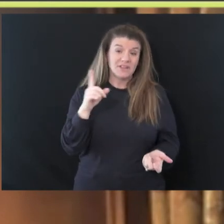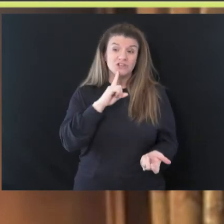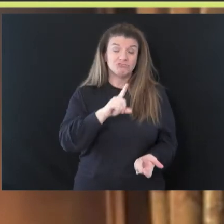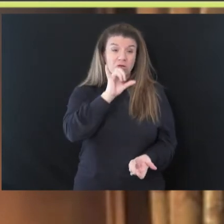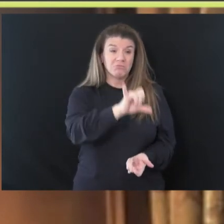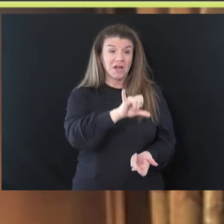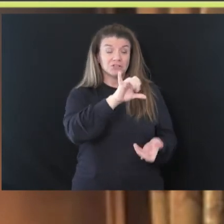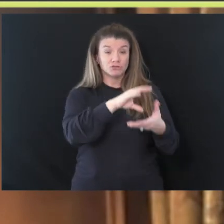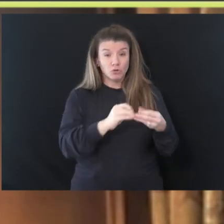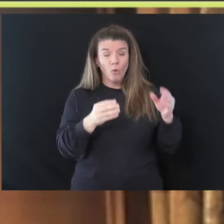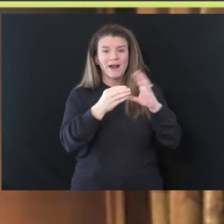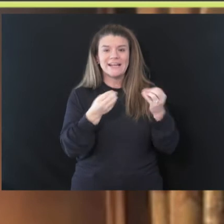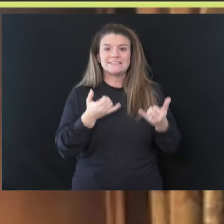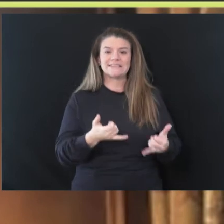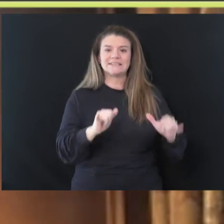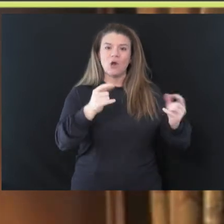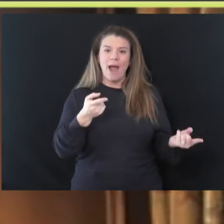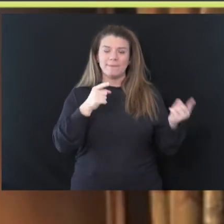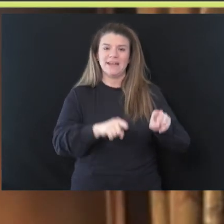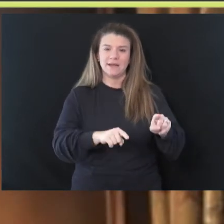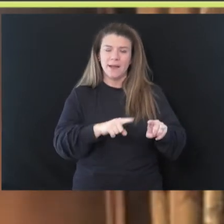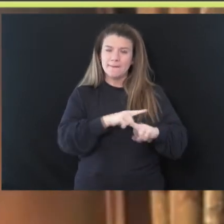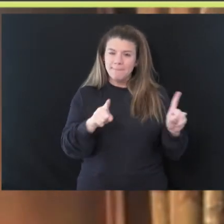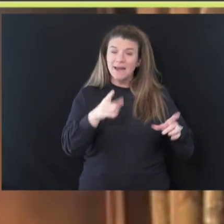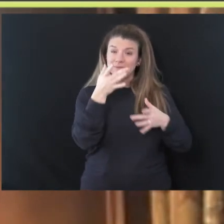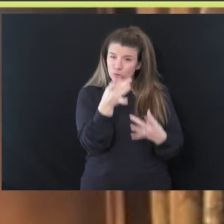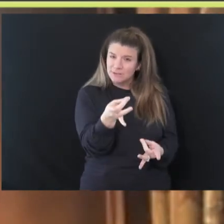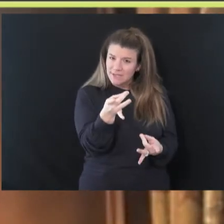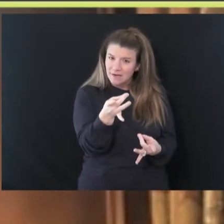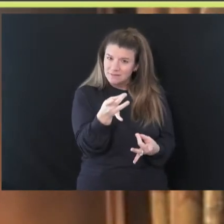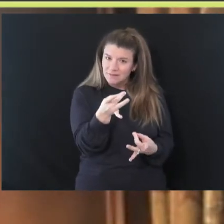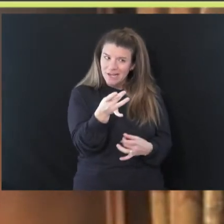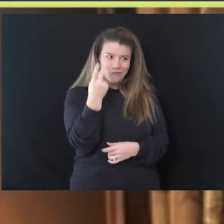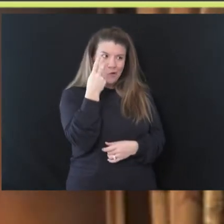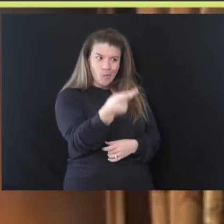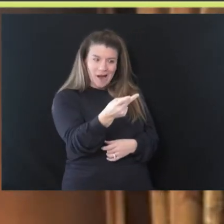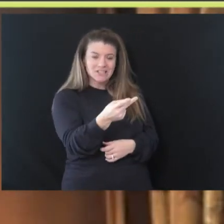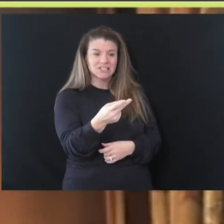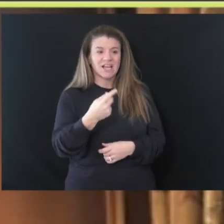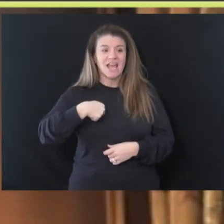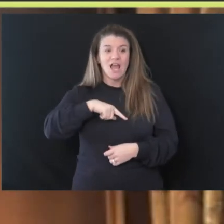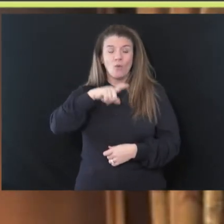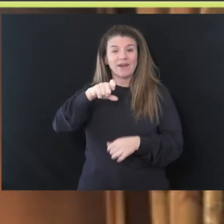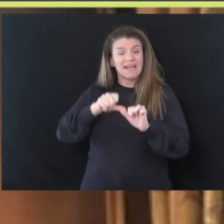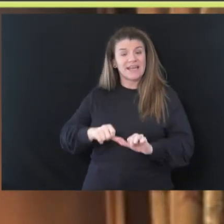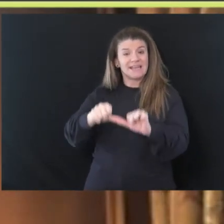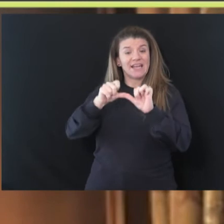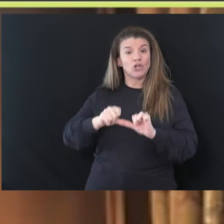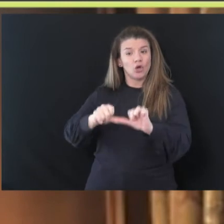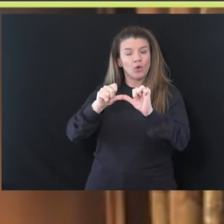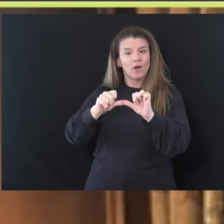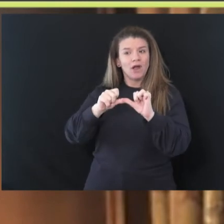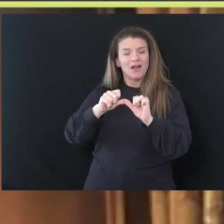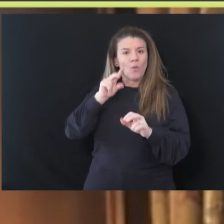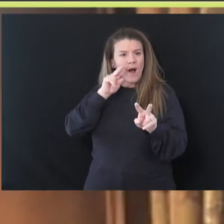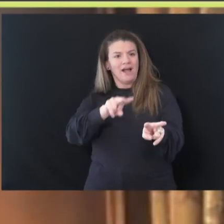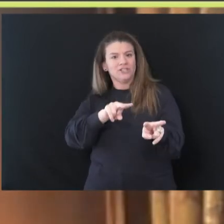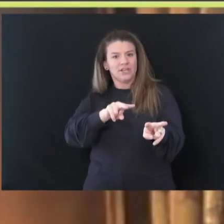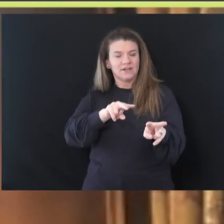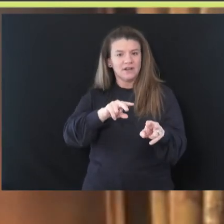is unfolding in a really interesting way. And we need to continue, as we talked about, being agile,